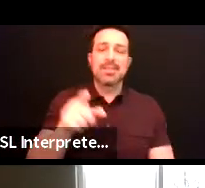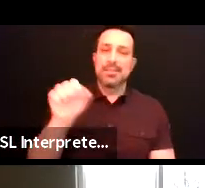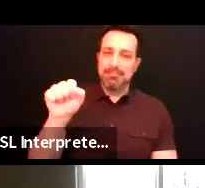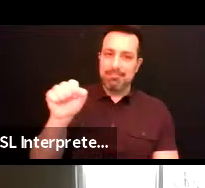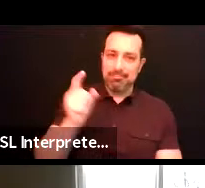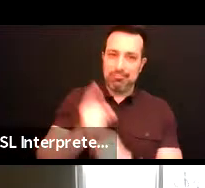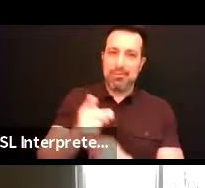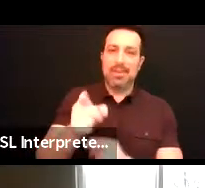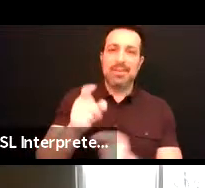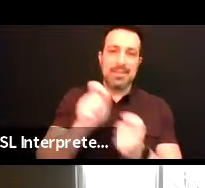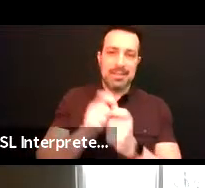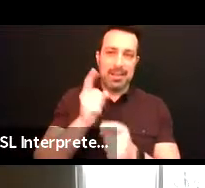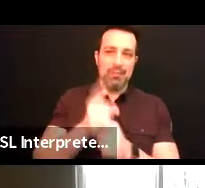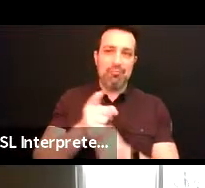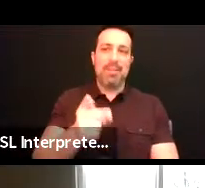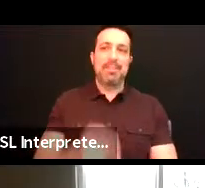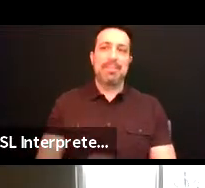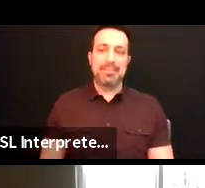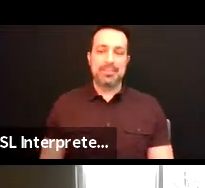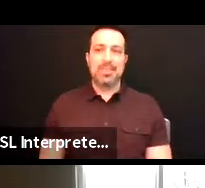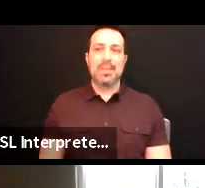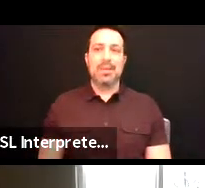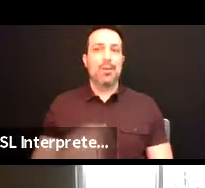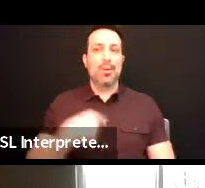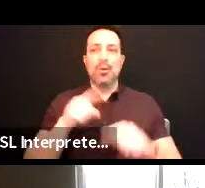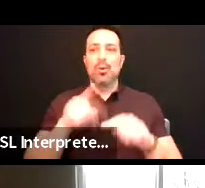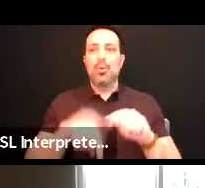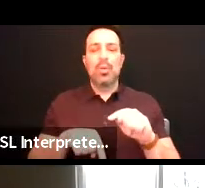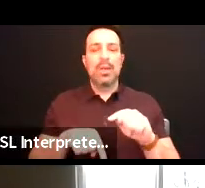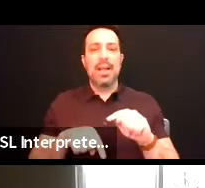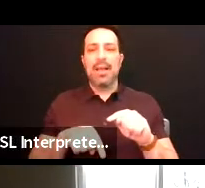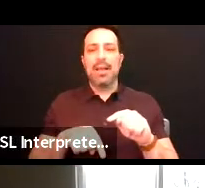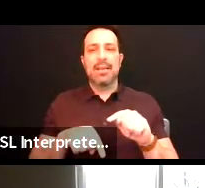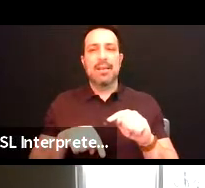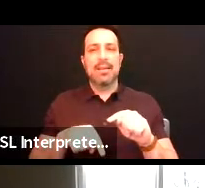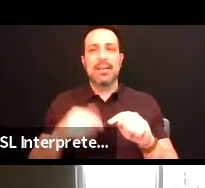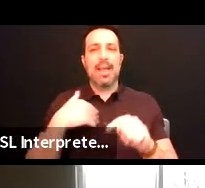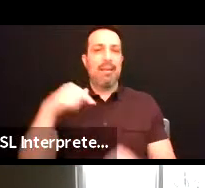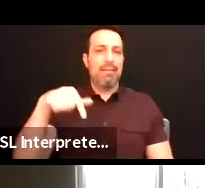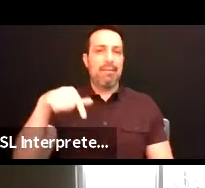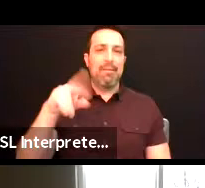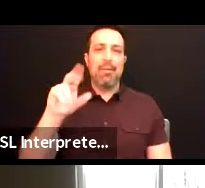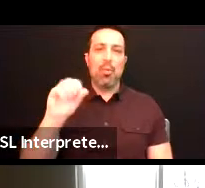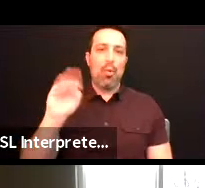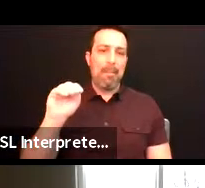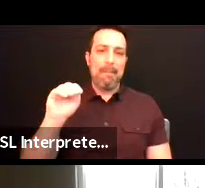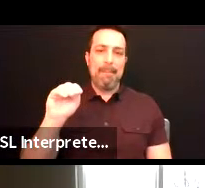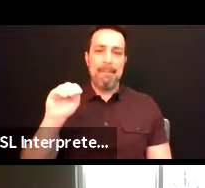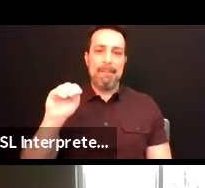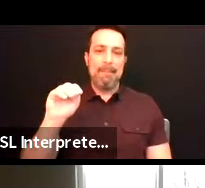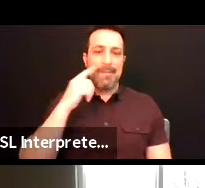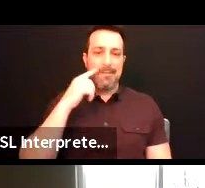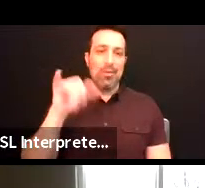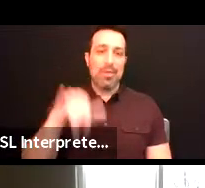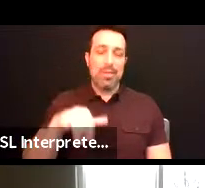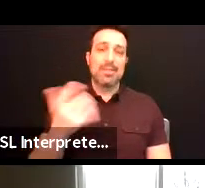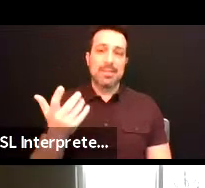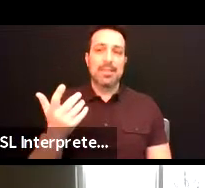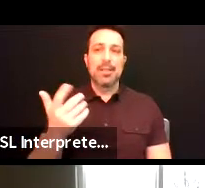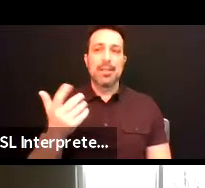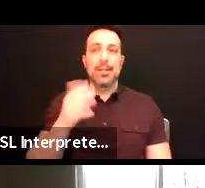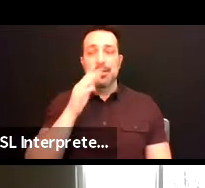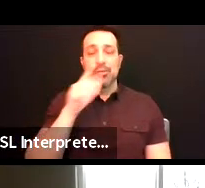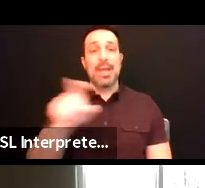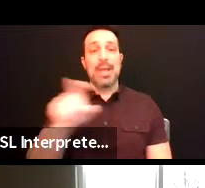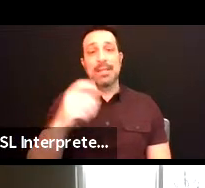Yes, that is exactly right. Yes, we cannot have a quorum for this. So we would be asking